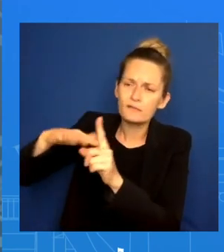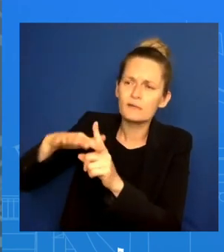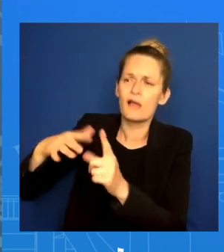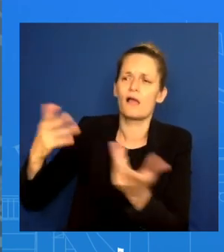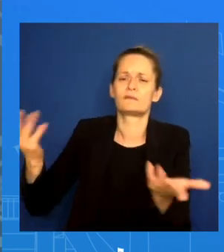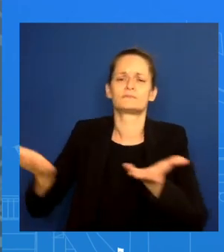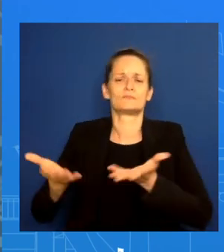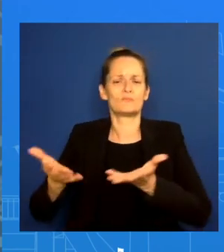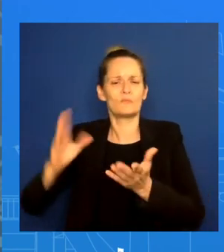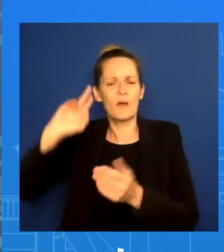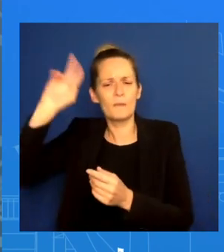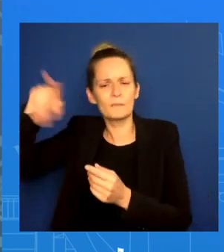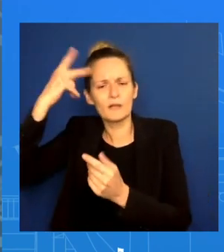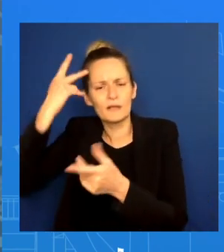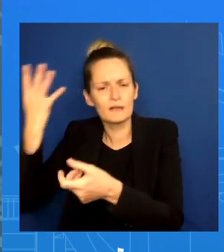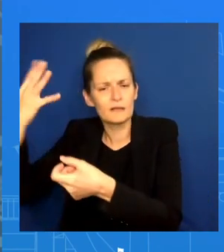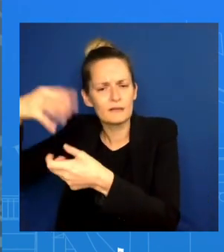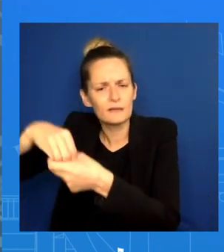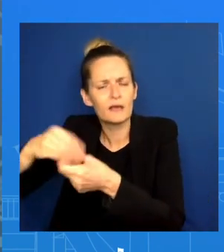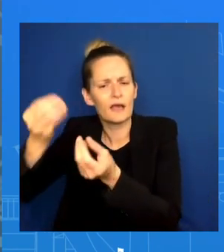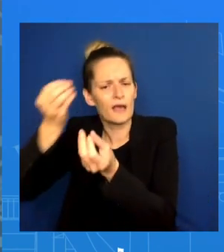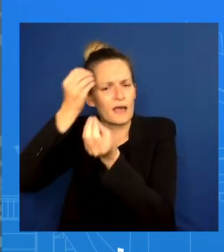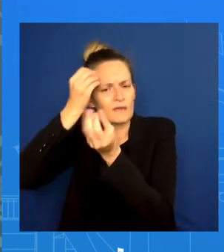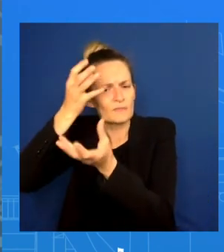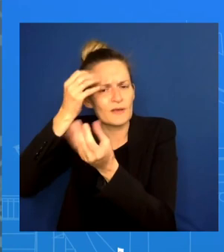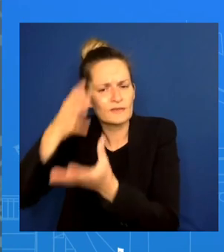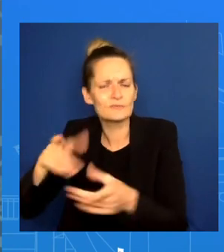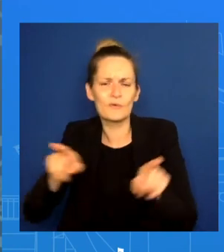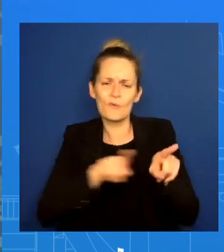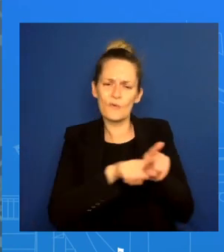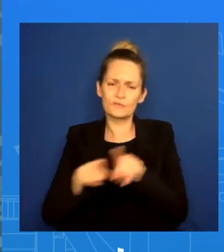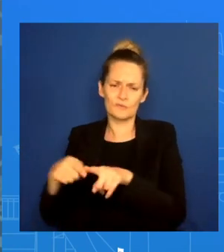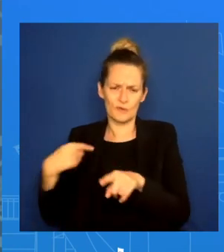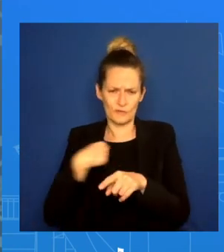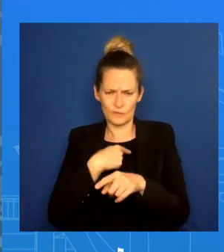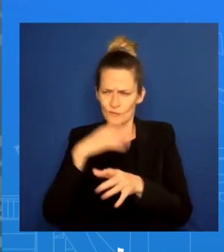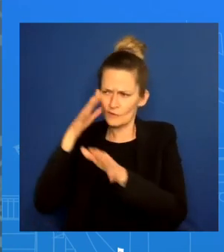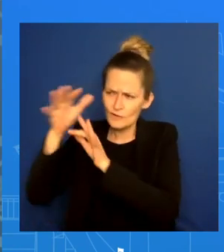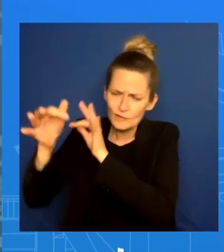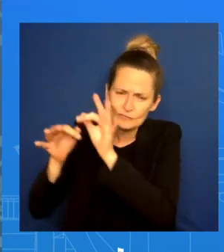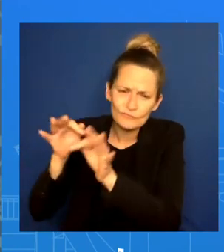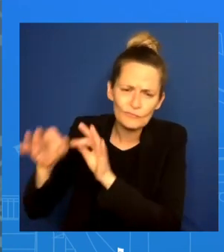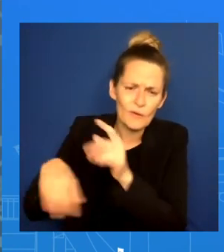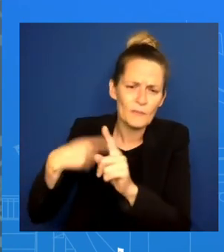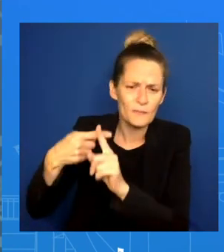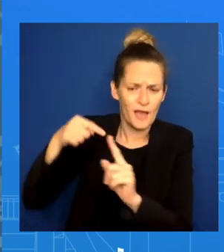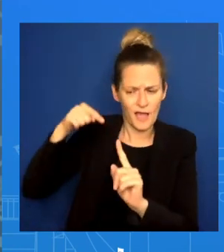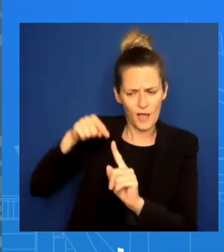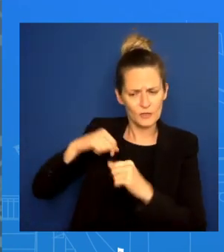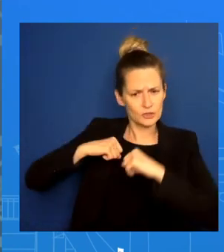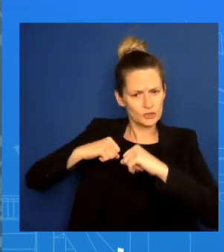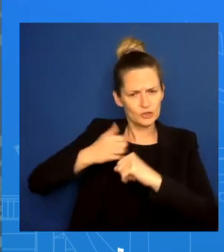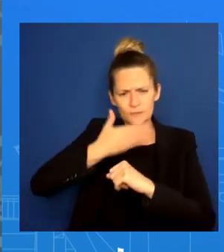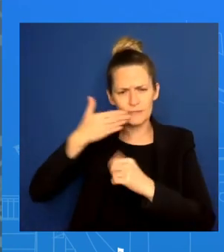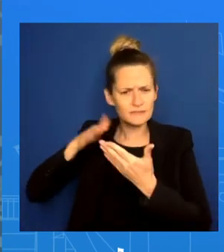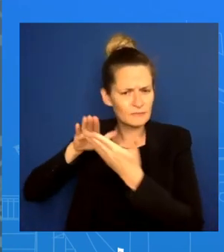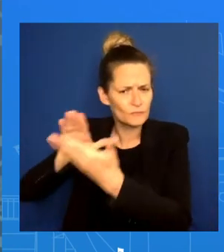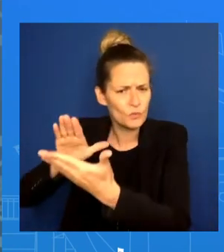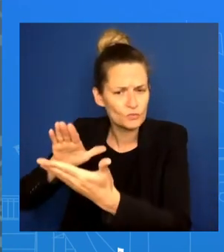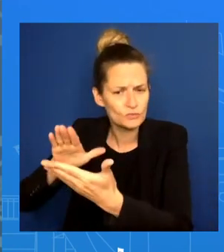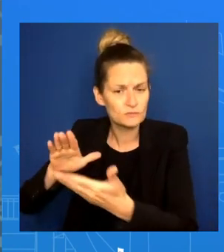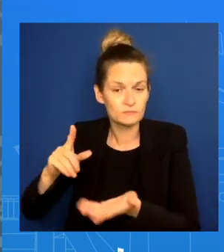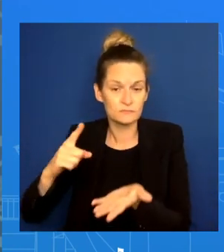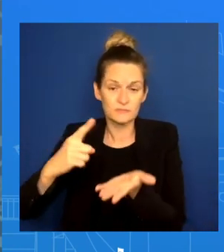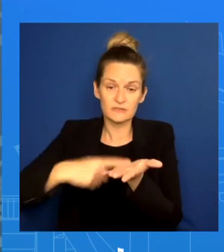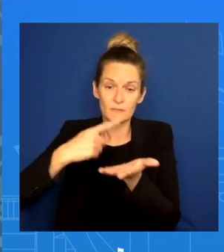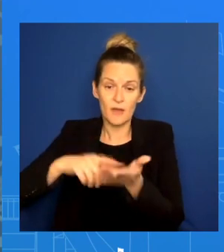issues of security surrounded by her travel, too, that sometimes the Department of Defense participates in, depending on where she goes and how